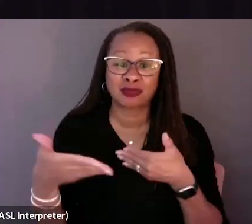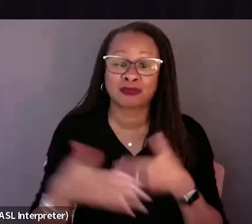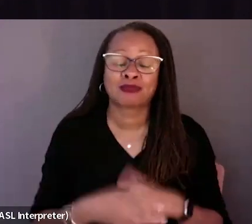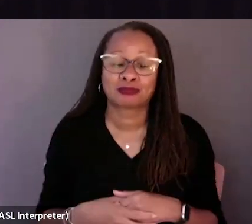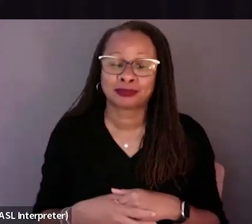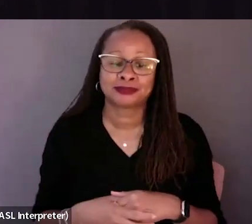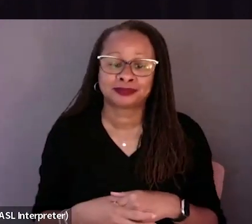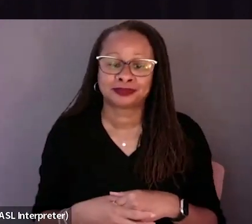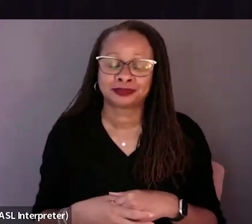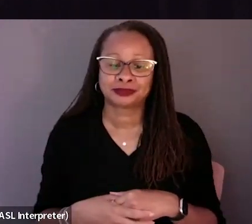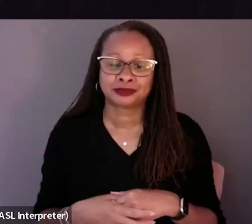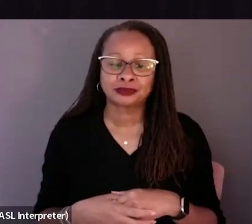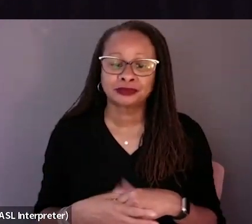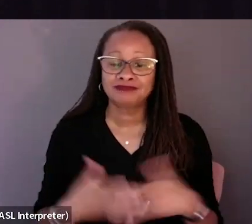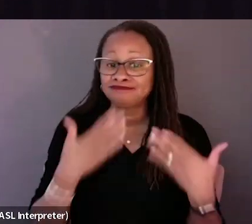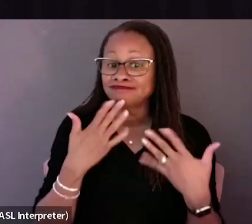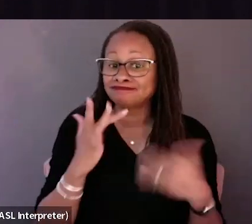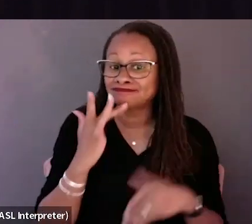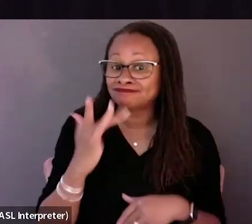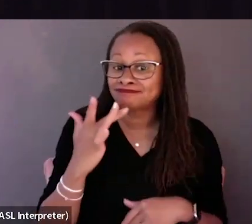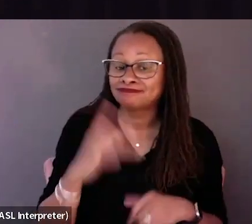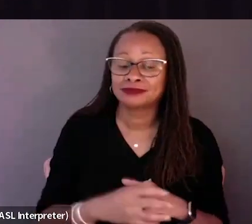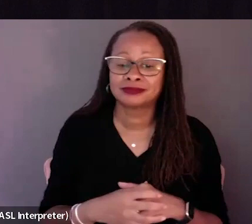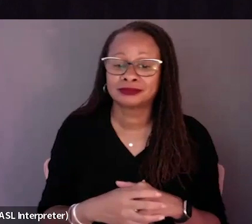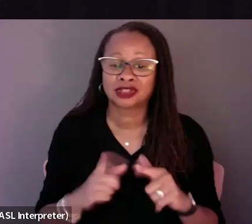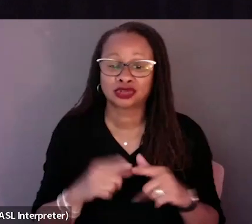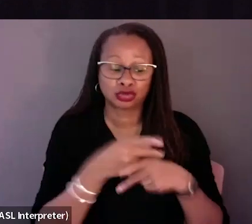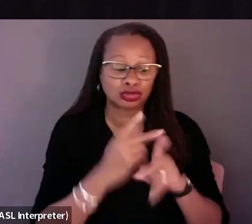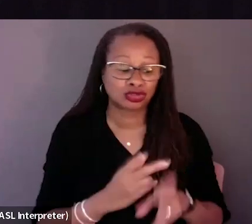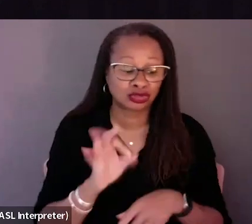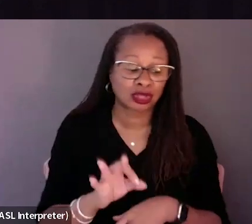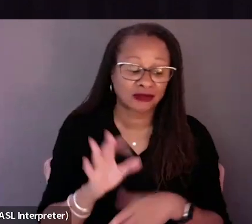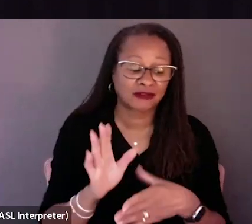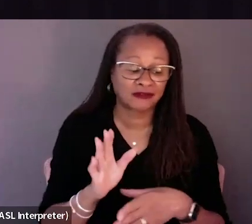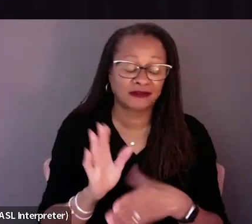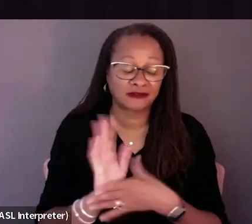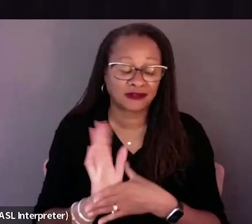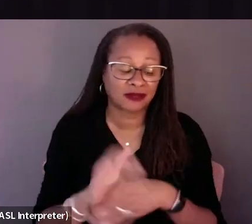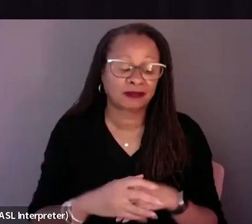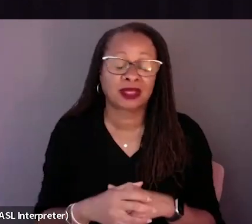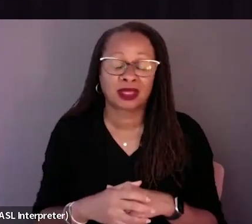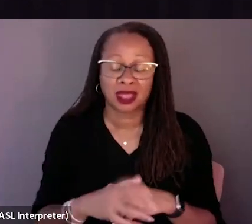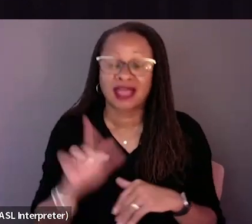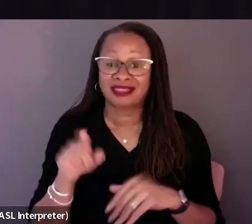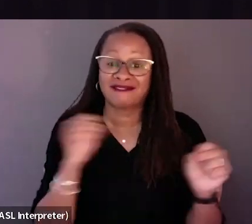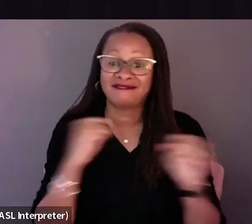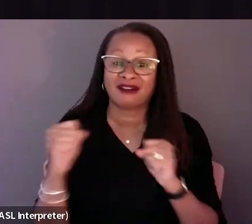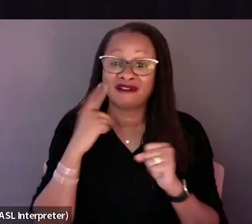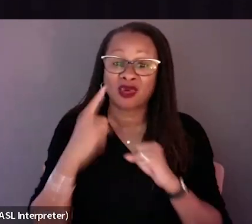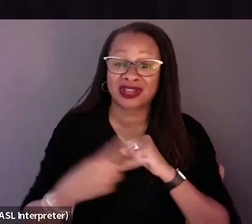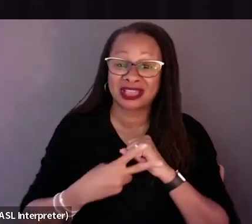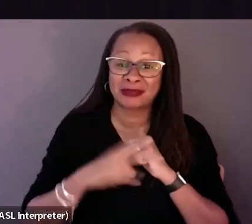and like thankfully to producers of the film, they kind of fought for keeping